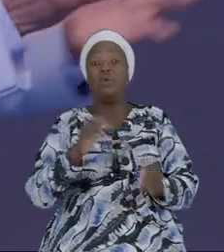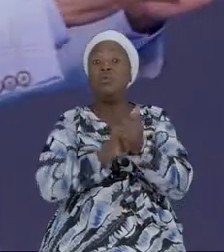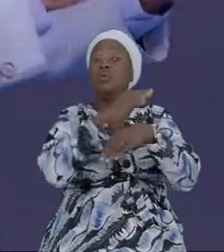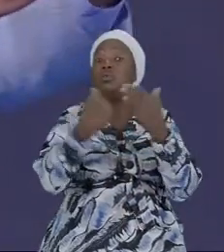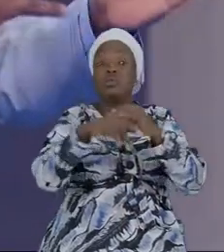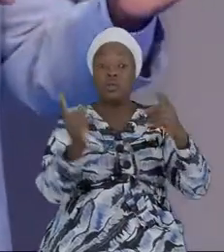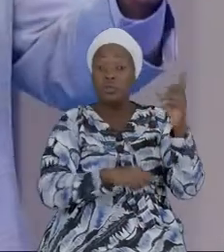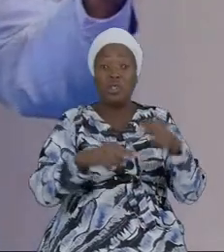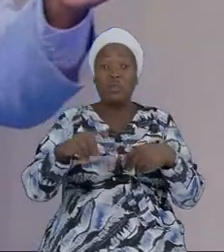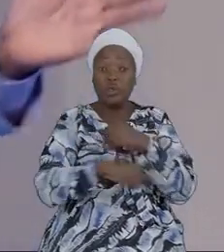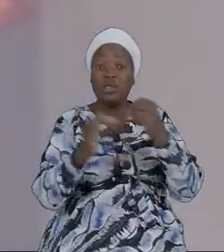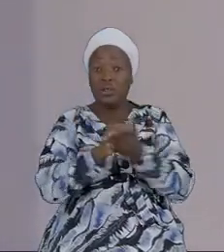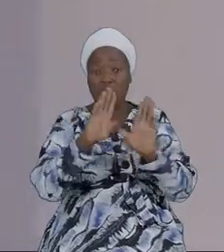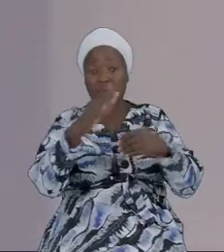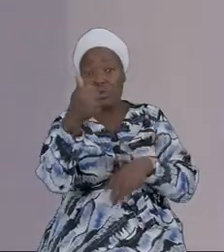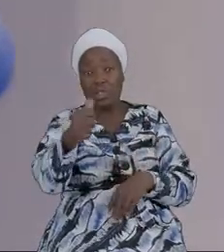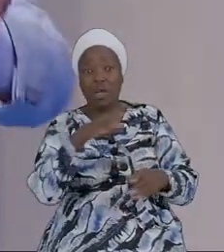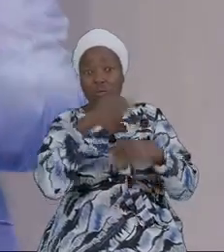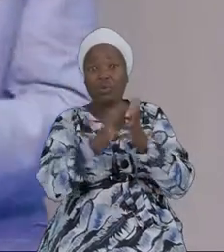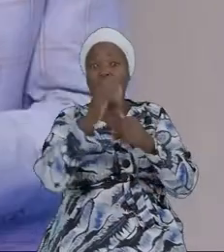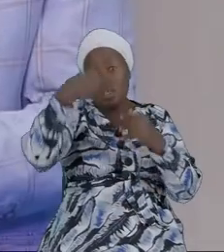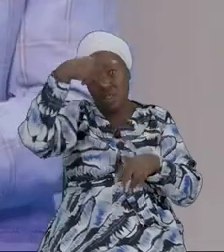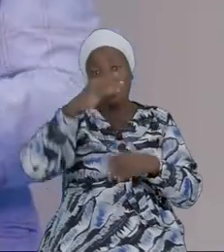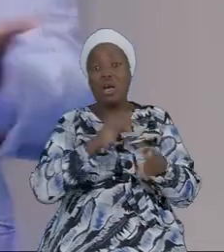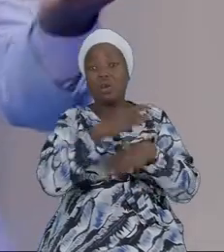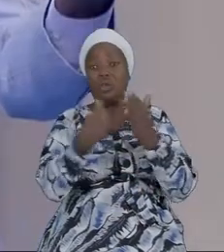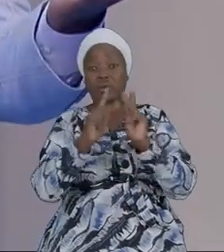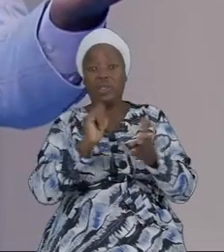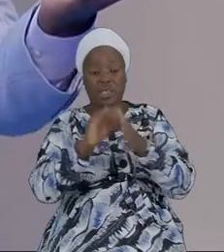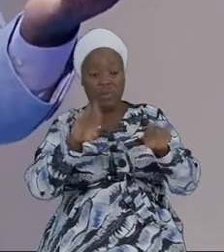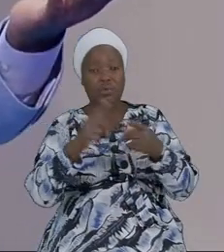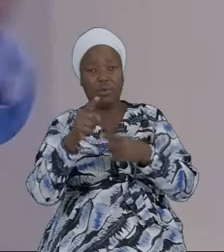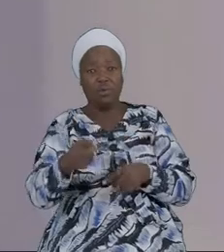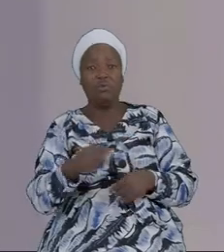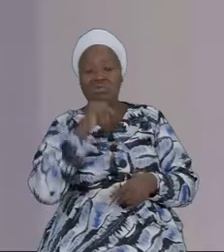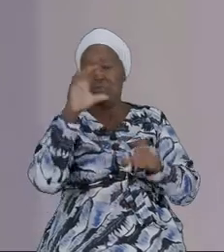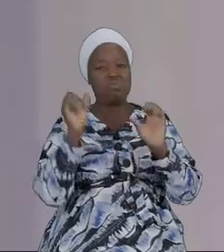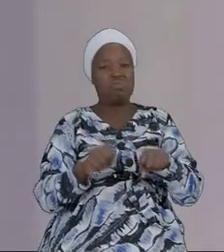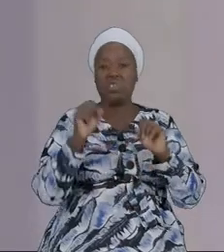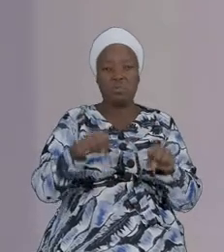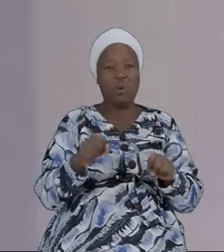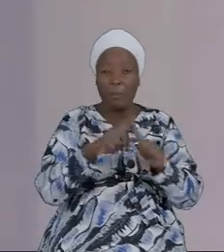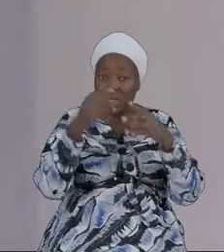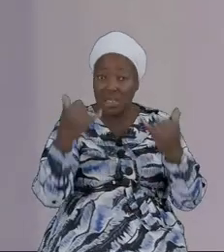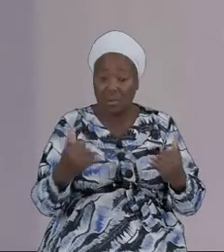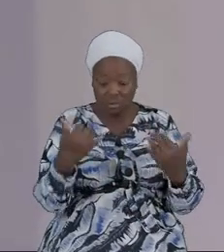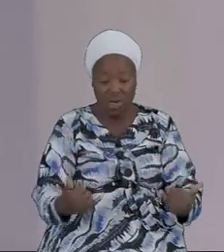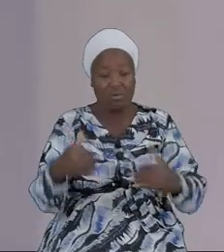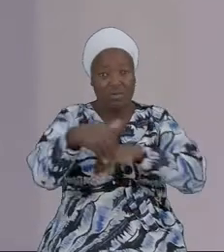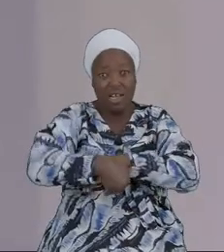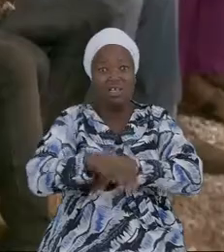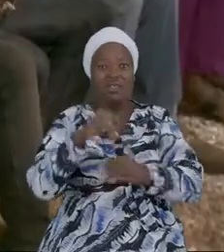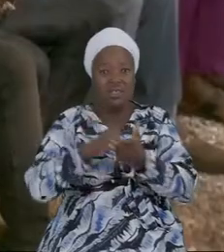yourself, and with all the things that the psychologists and the people have told you, impossible. But now, tonight, it